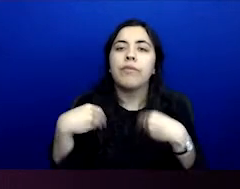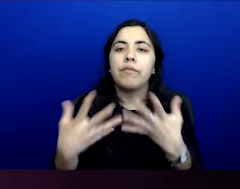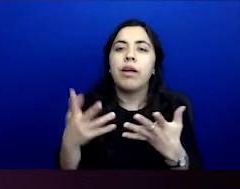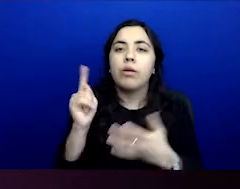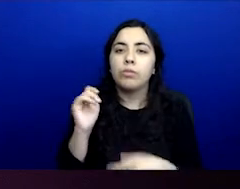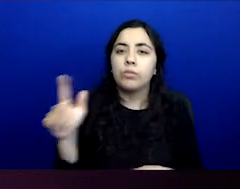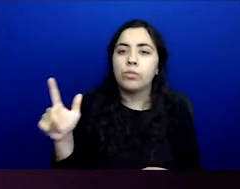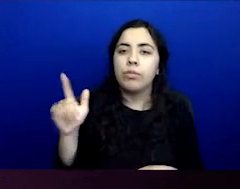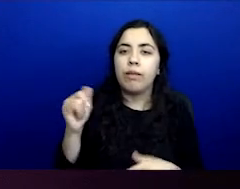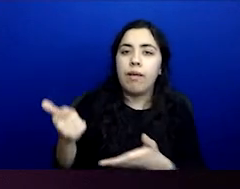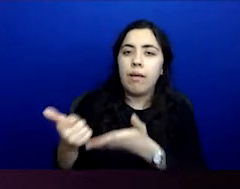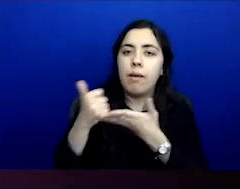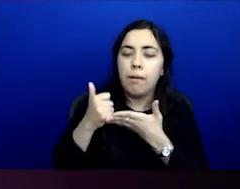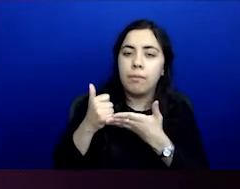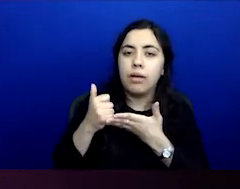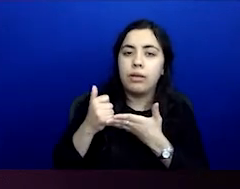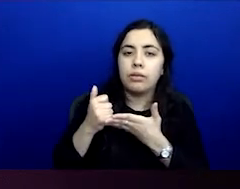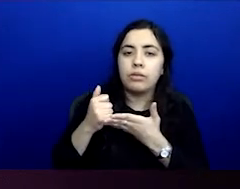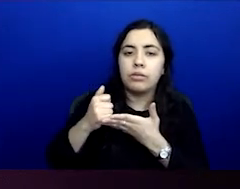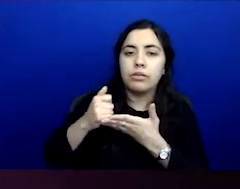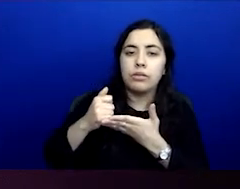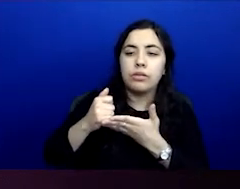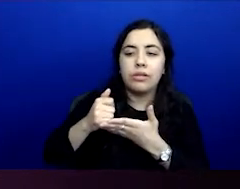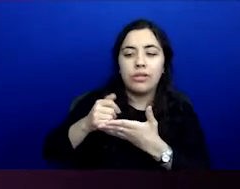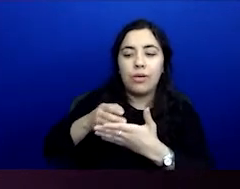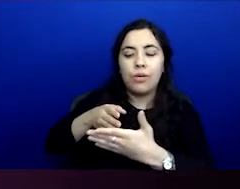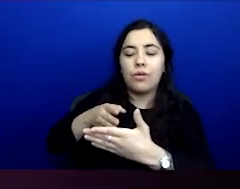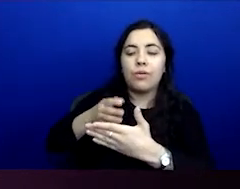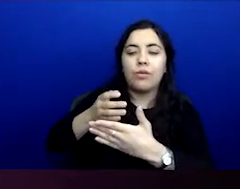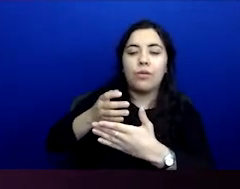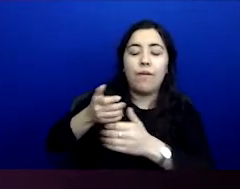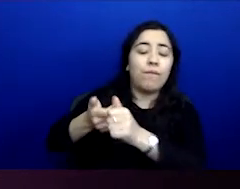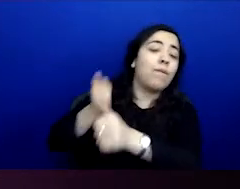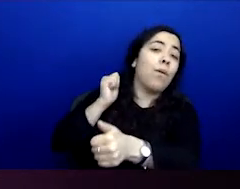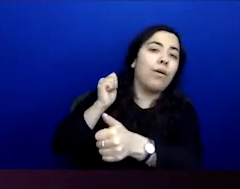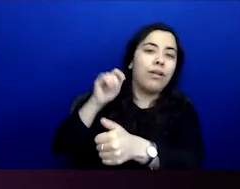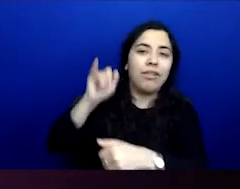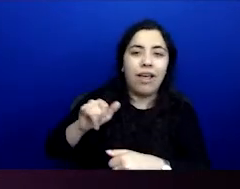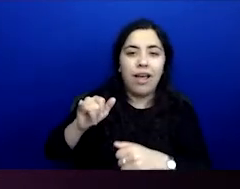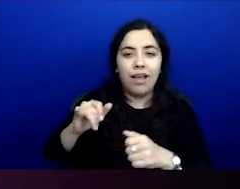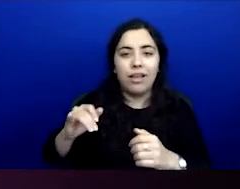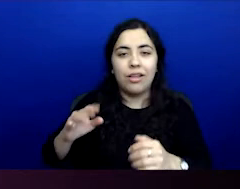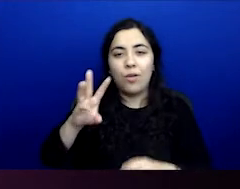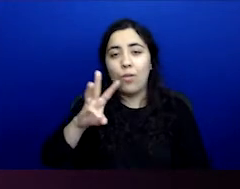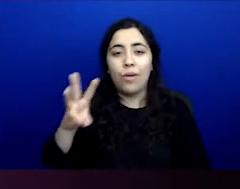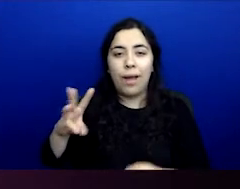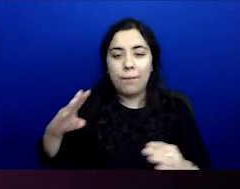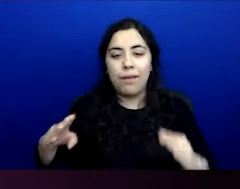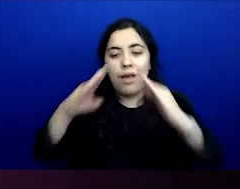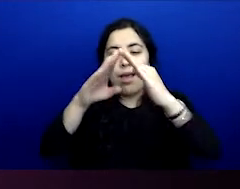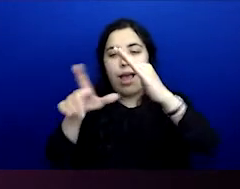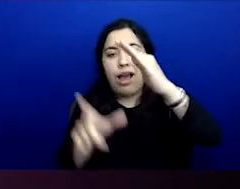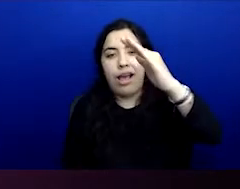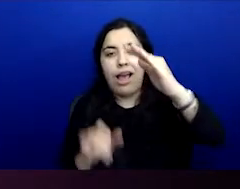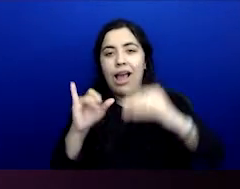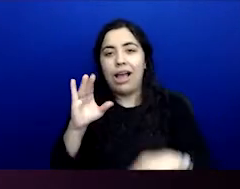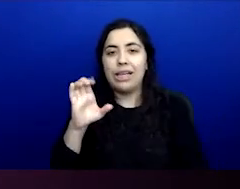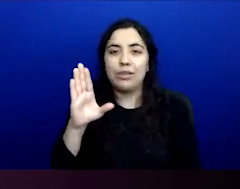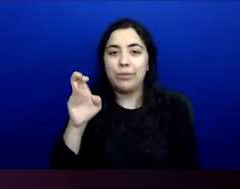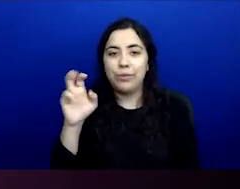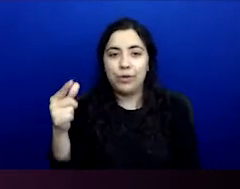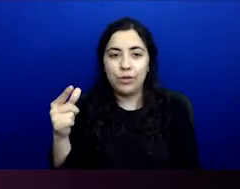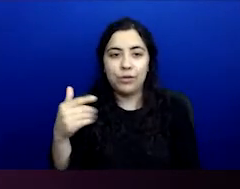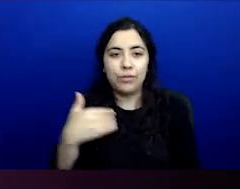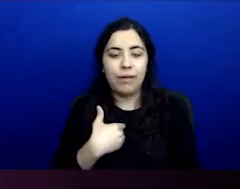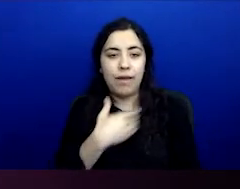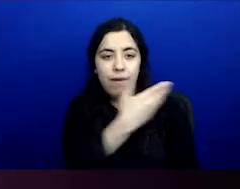us combat the iceberg of the web. So we have an image component, we have some script component, we have web font